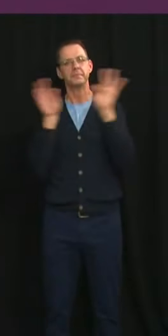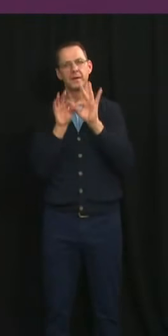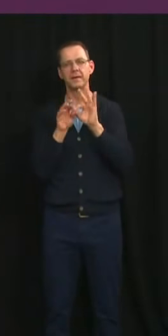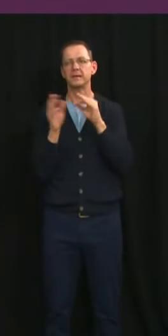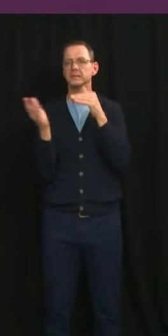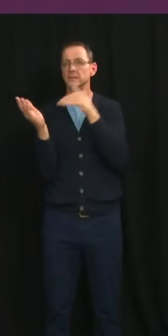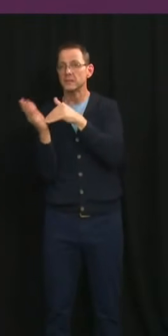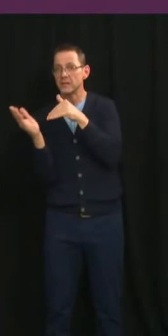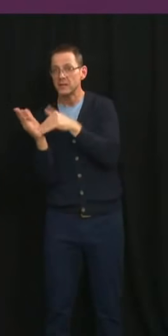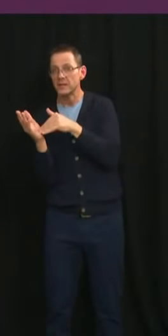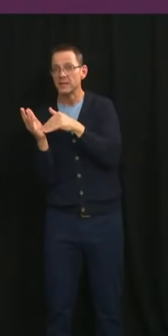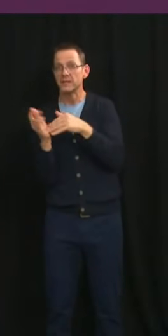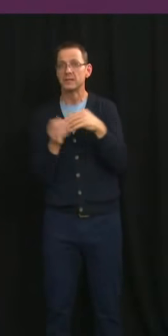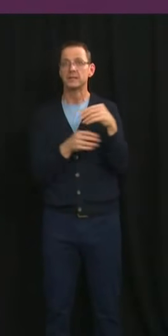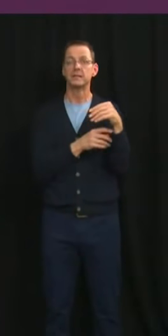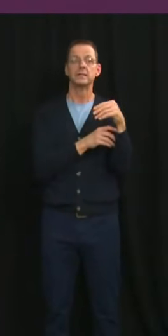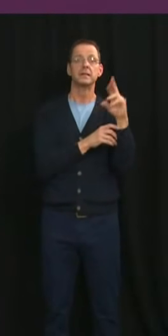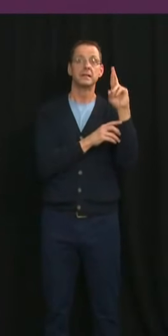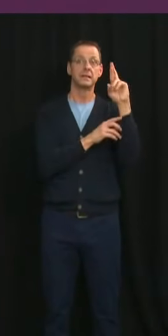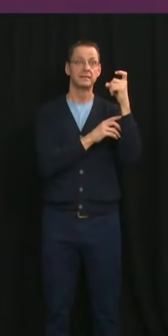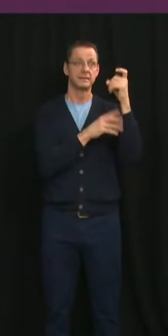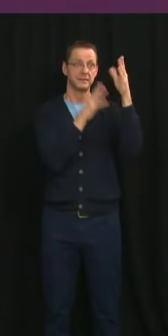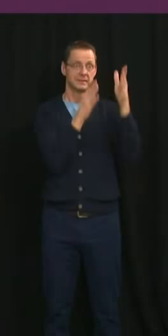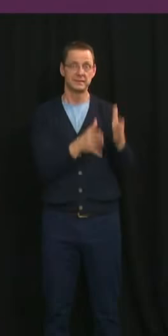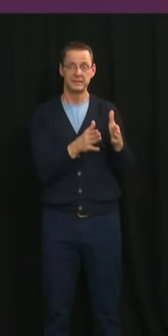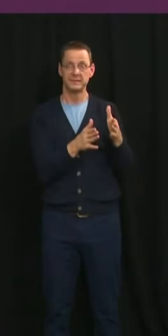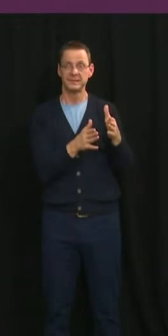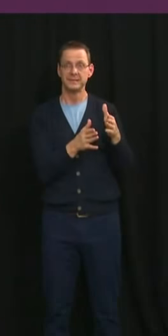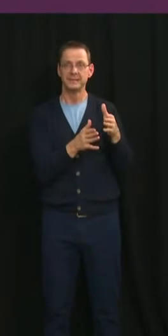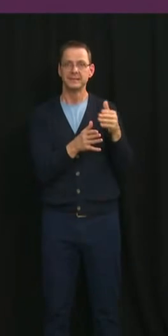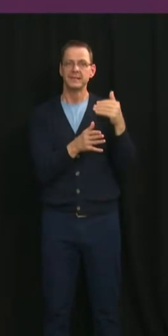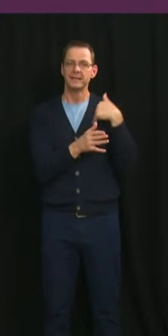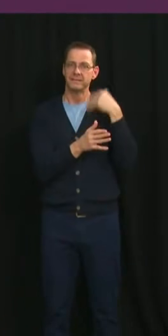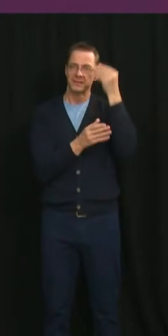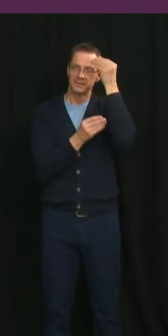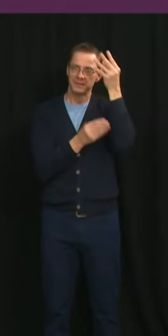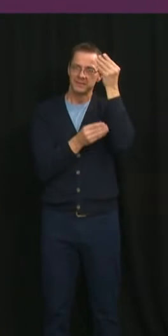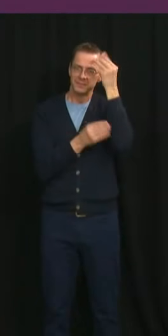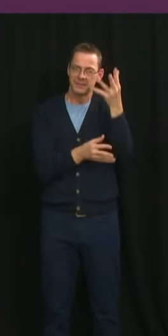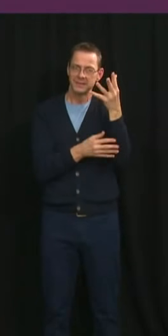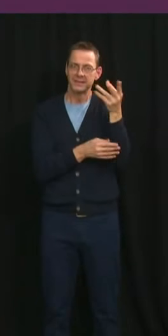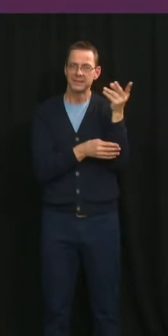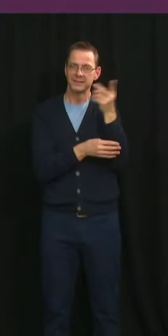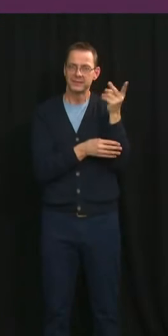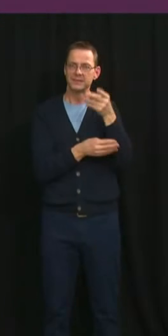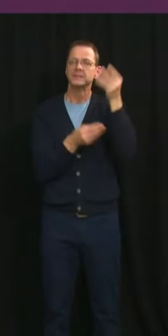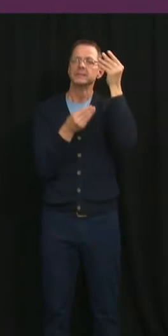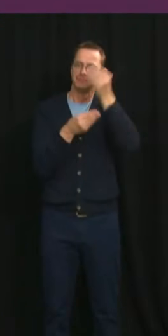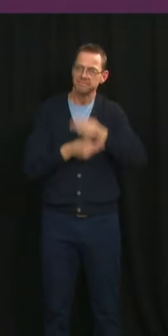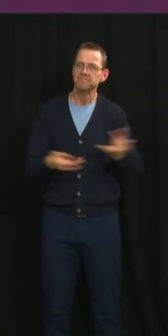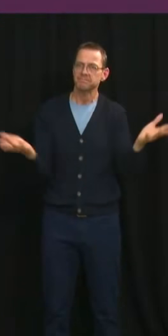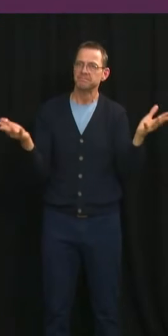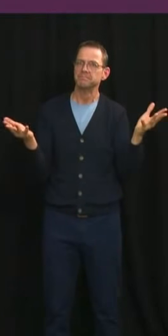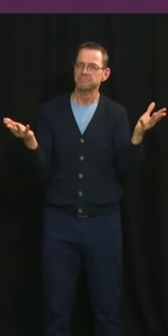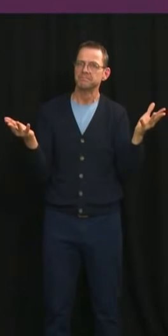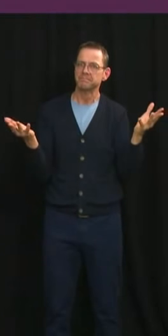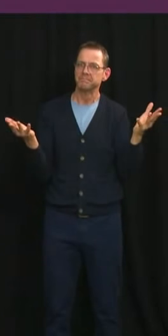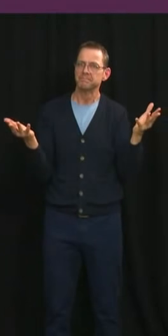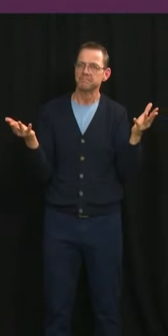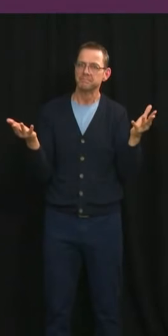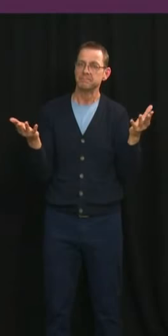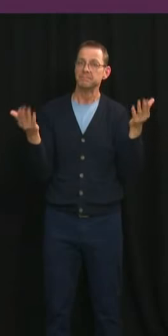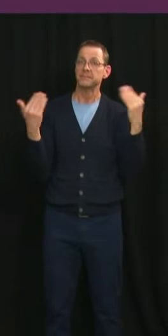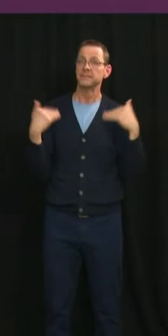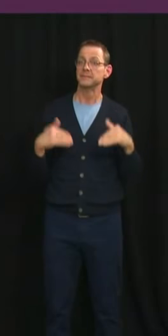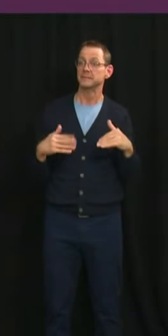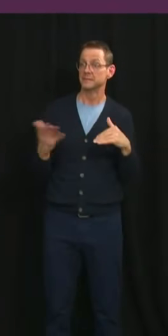vaccines in their communities. Thanks, Dr. Hinshaw. Operator, can you please put through our next caller? Camilla DiGiuseppe,